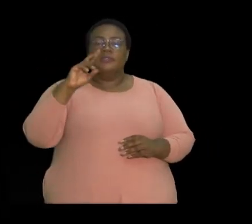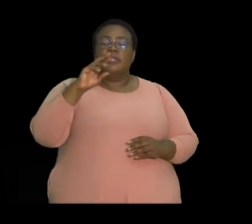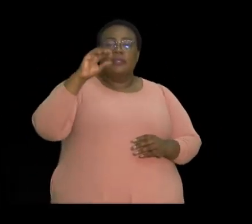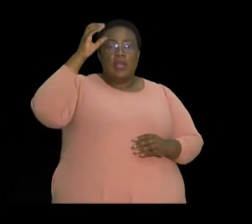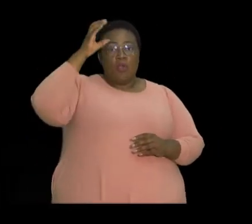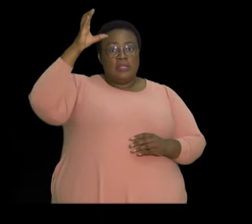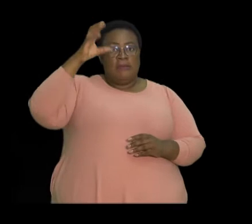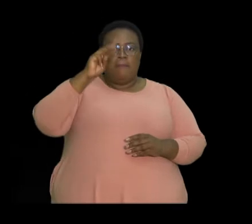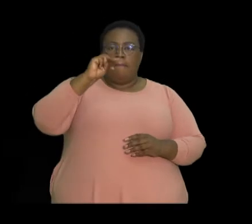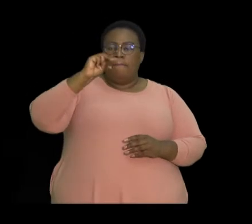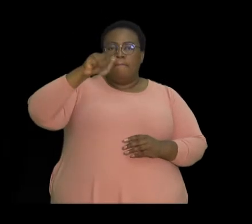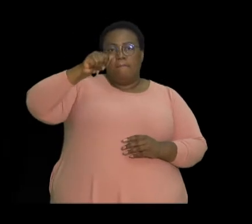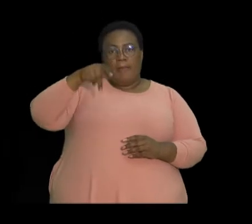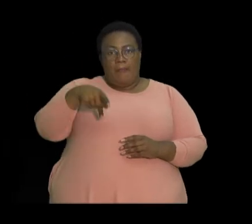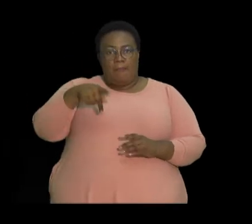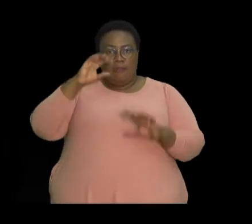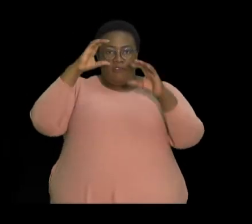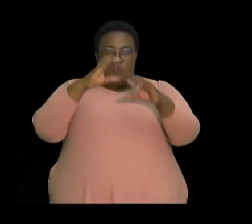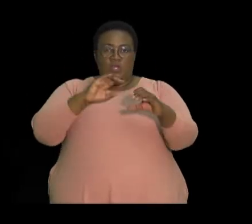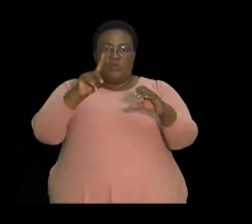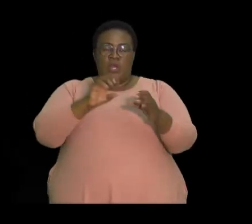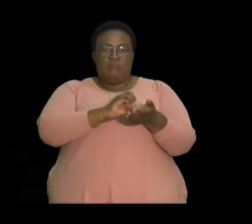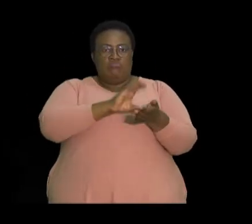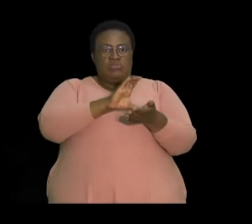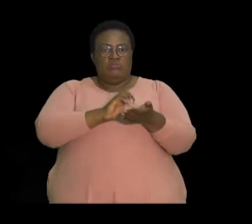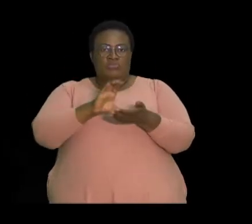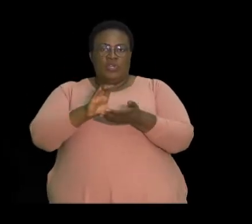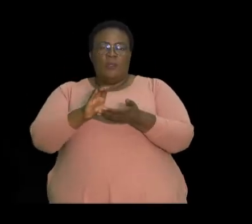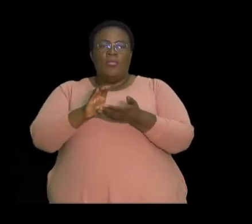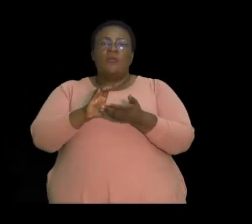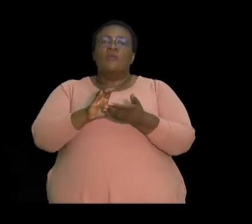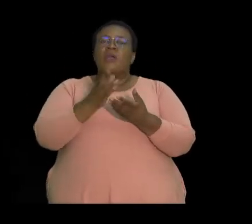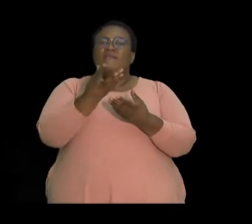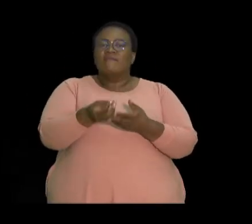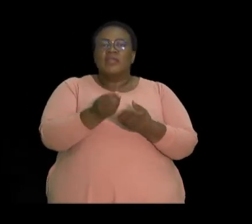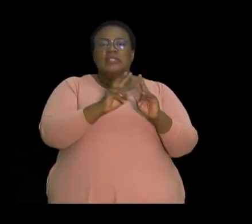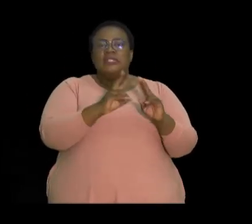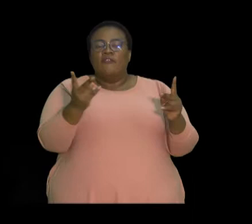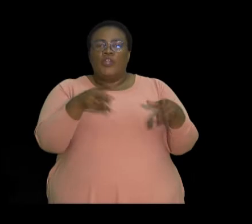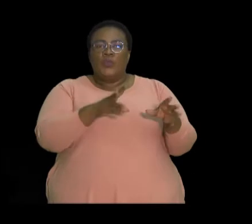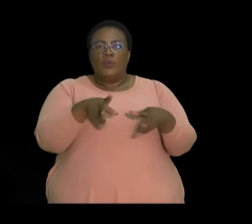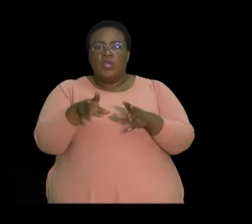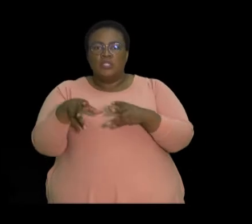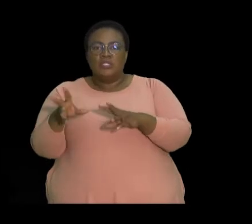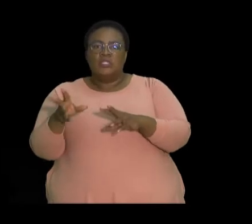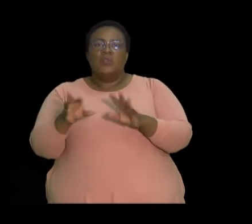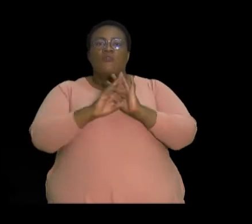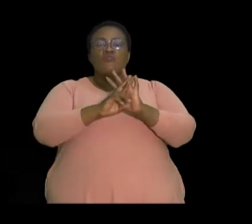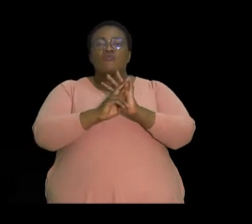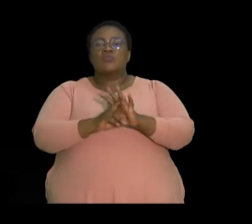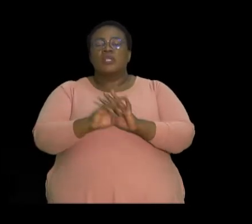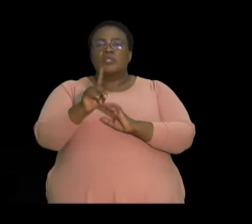the growth, and we looked at different types of representing growth, be it in patterns, in graphs,